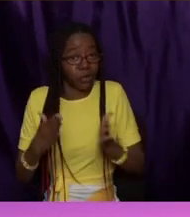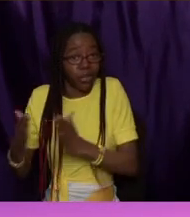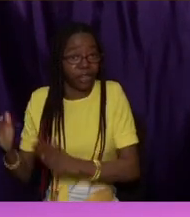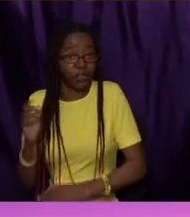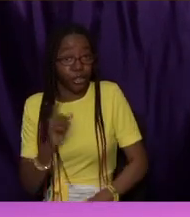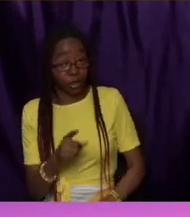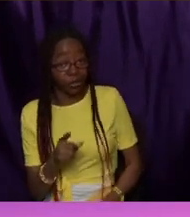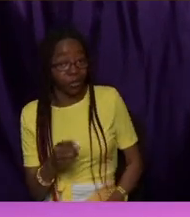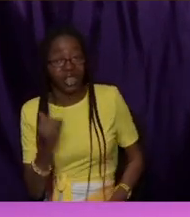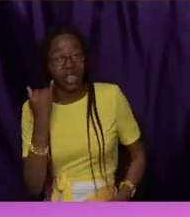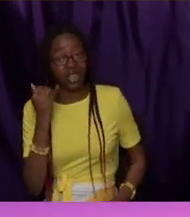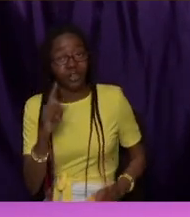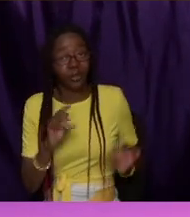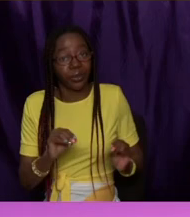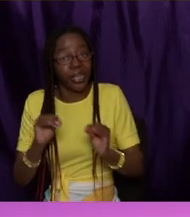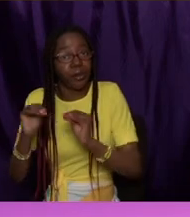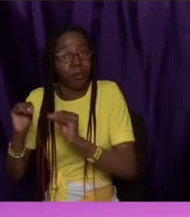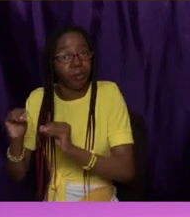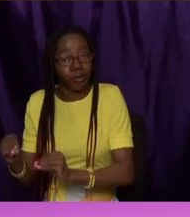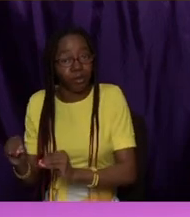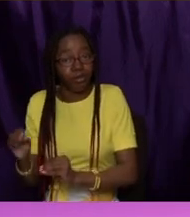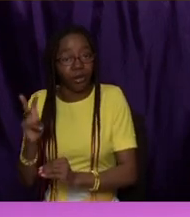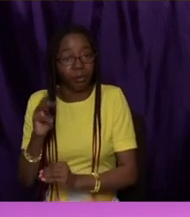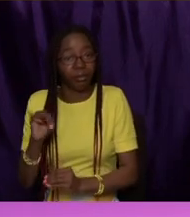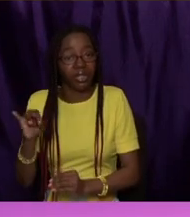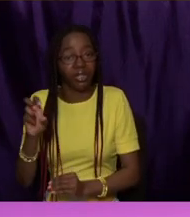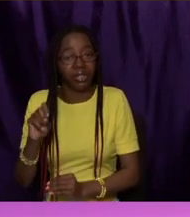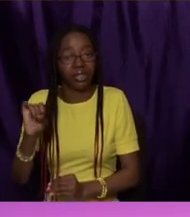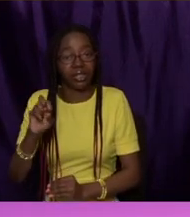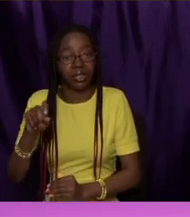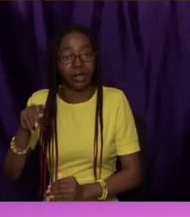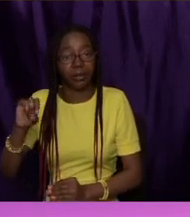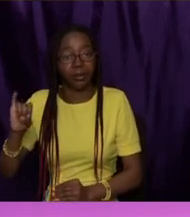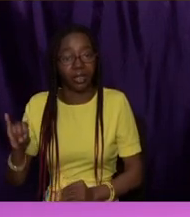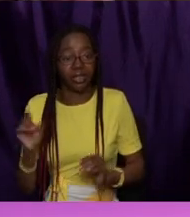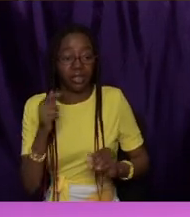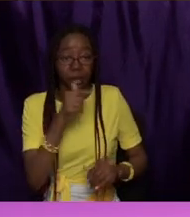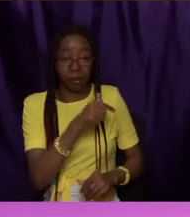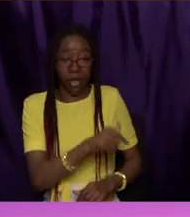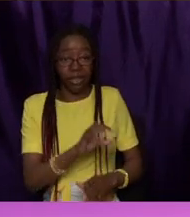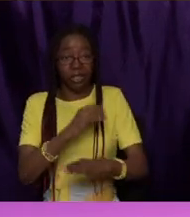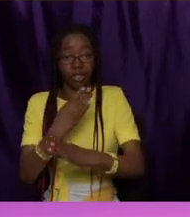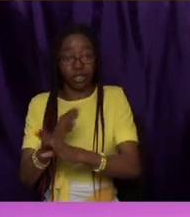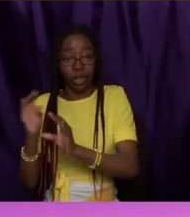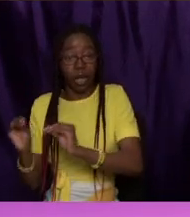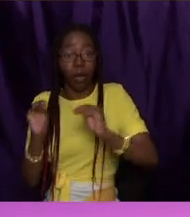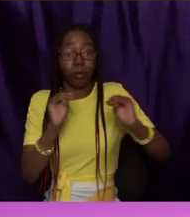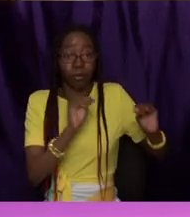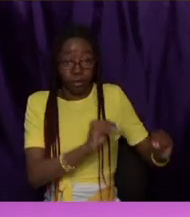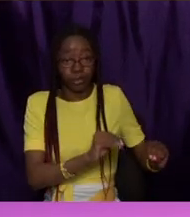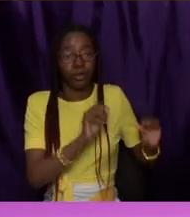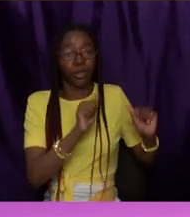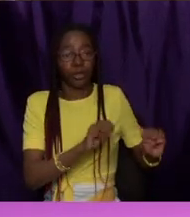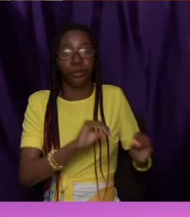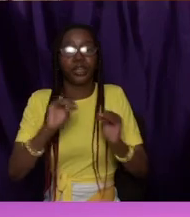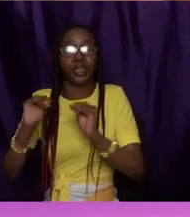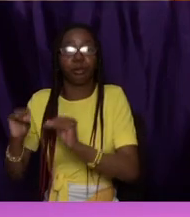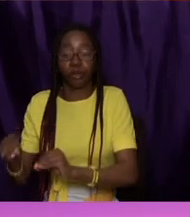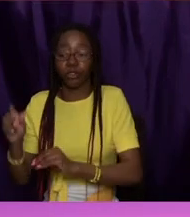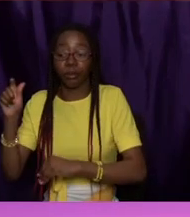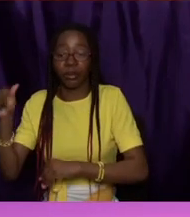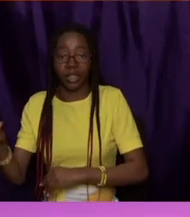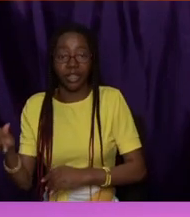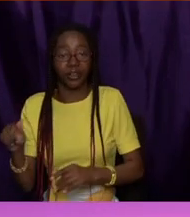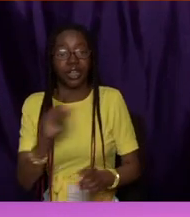do. If you can move from Mississippi to Matson because a job move you, you can move from Matson